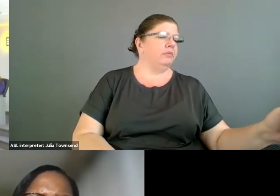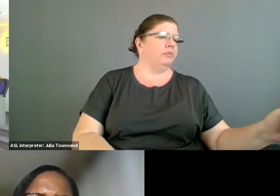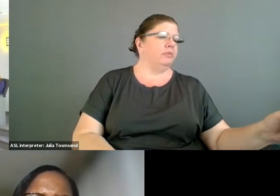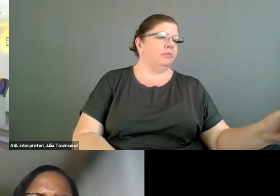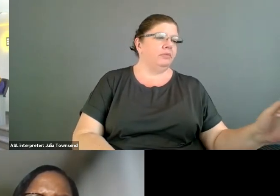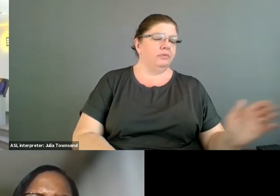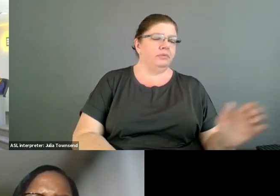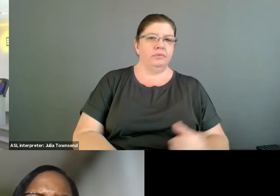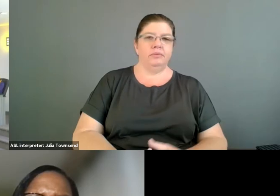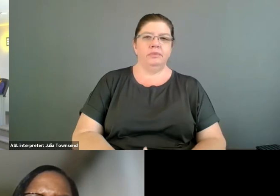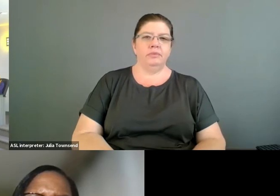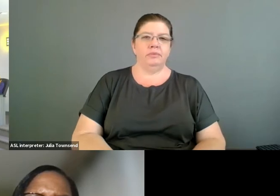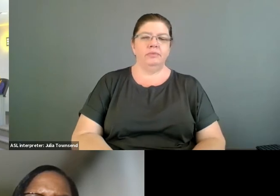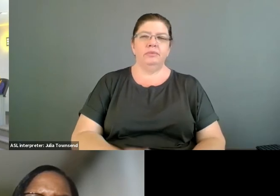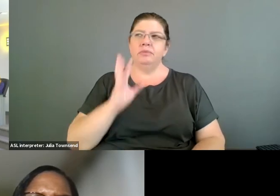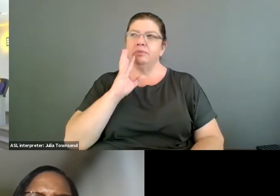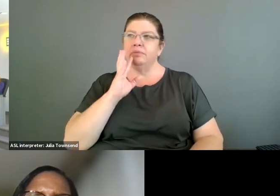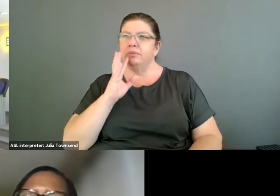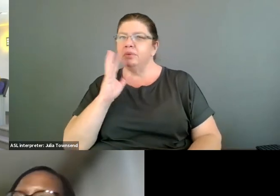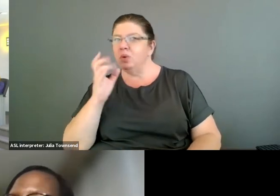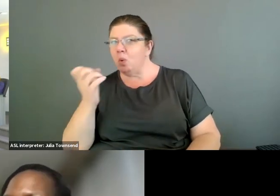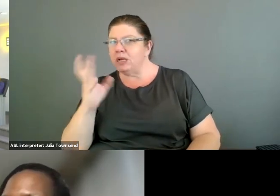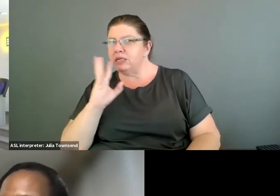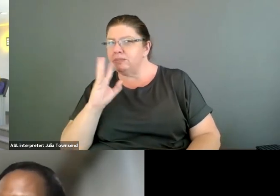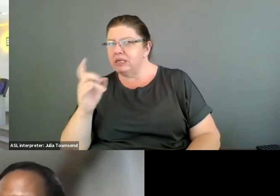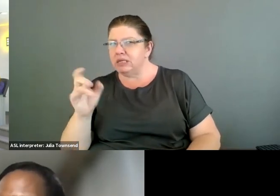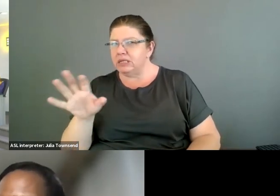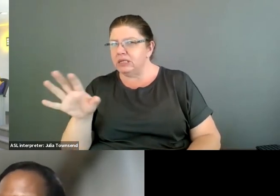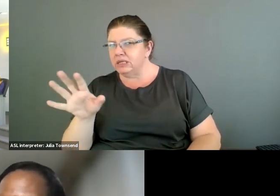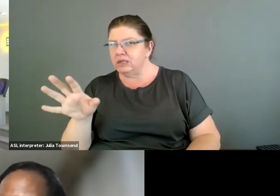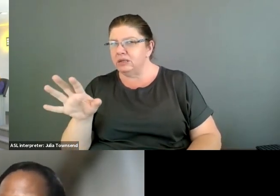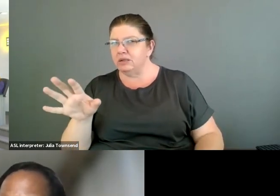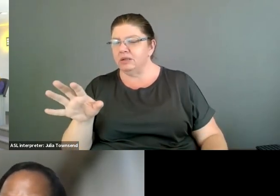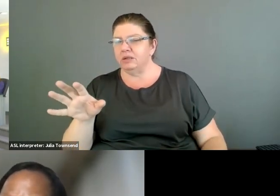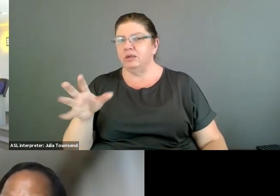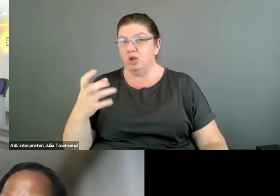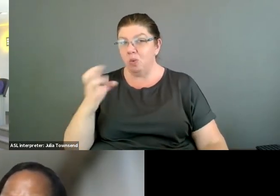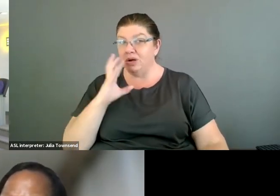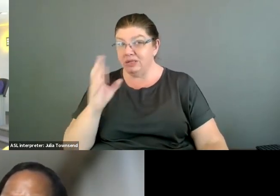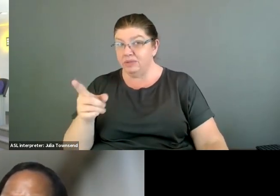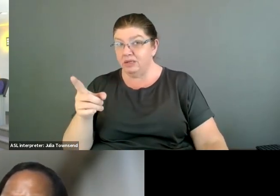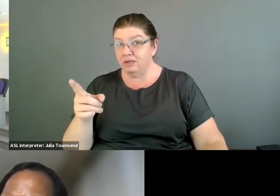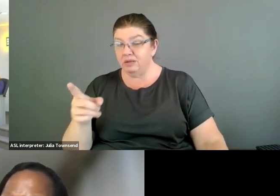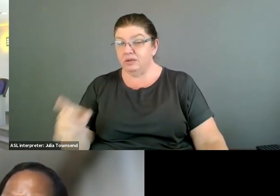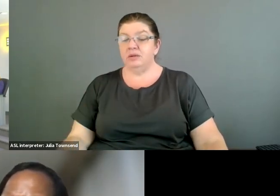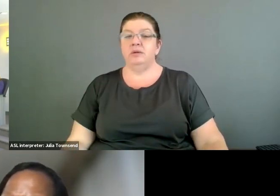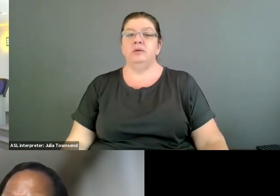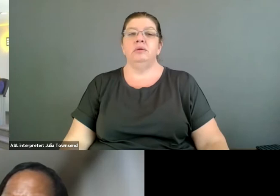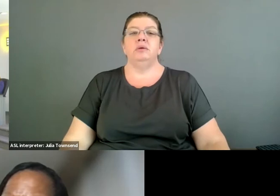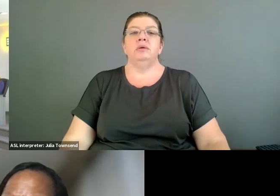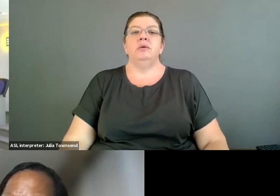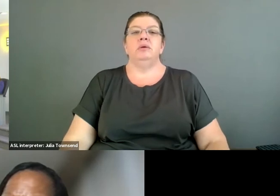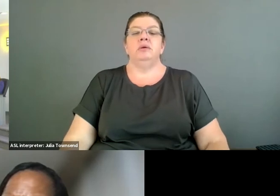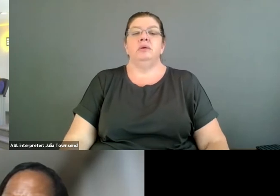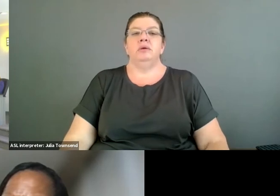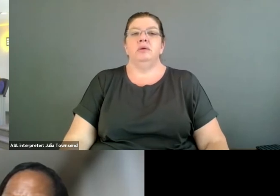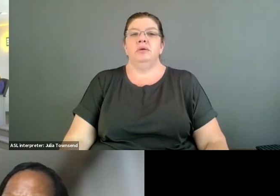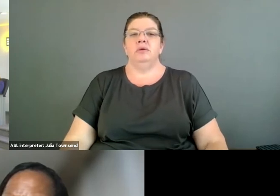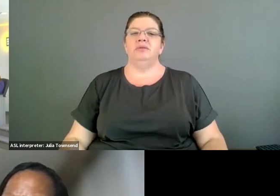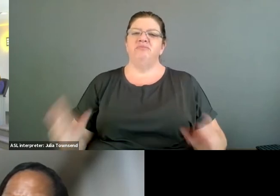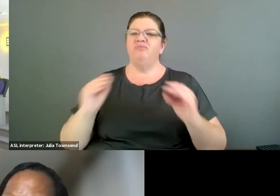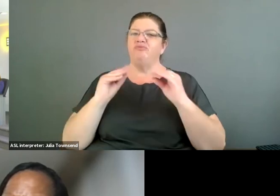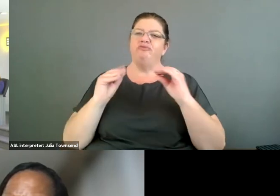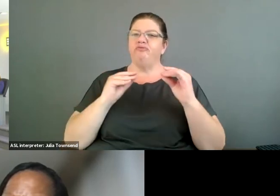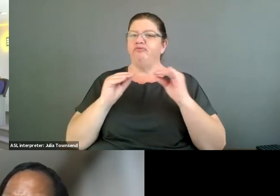Do you want to speak into the phone so Sandra can hear you? You want to speak into the phone? Speak into the phone.